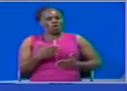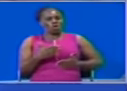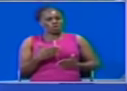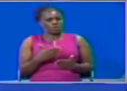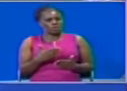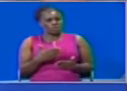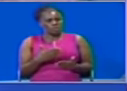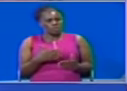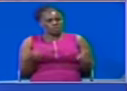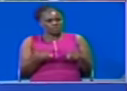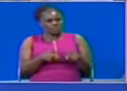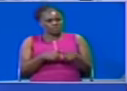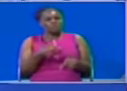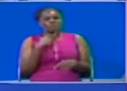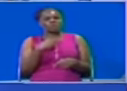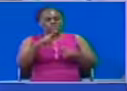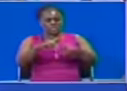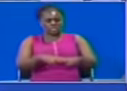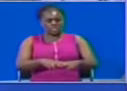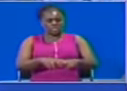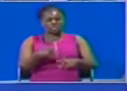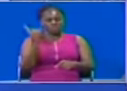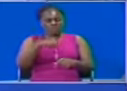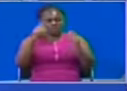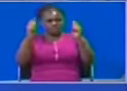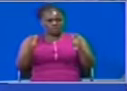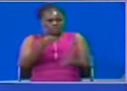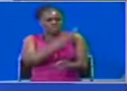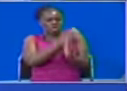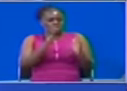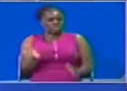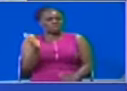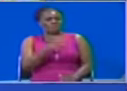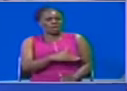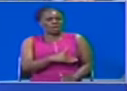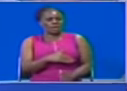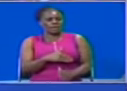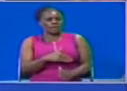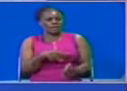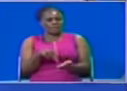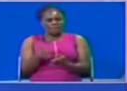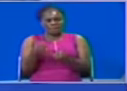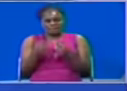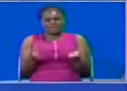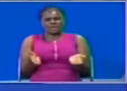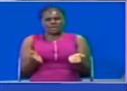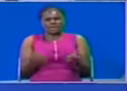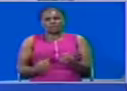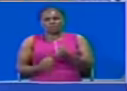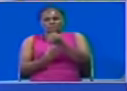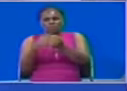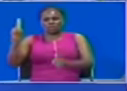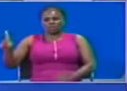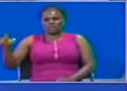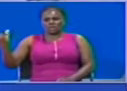there is, and they're able to sit on that table, that strike will end. And those doctors will be able to pay back that money. Okay. But for now, we shall support each other and